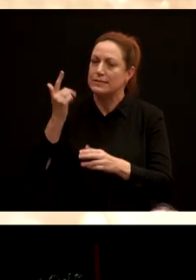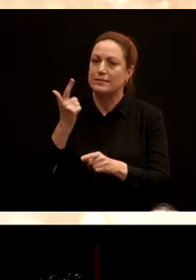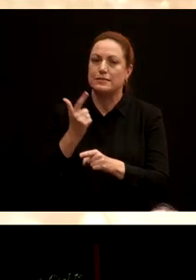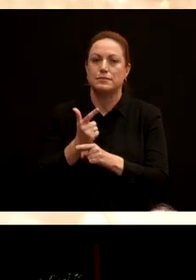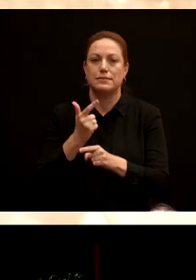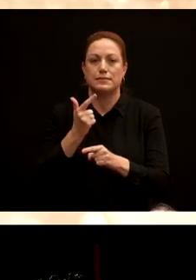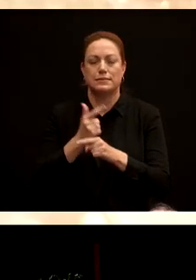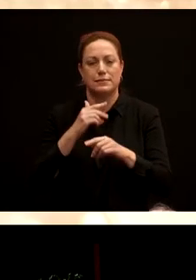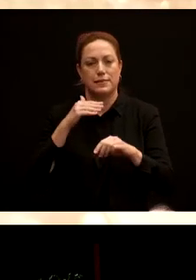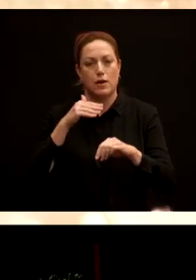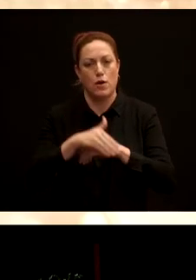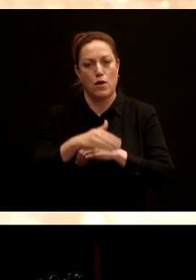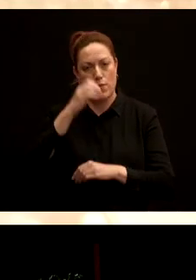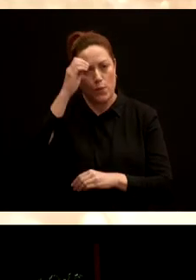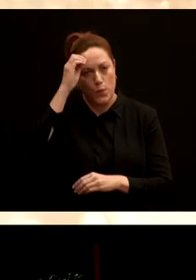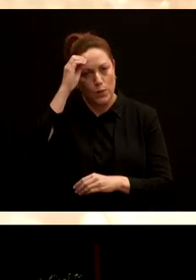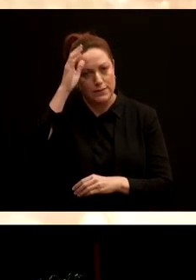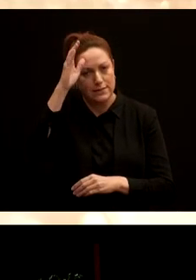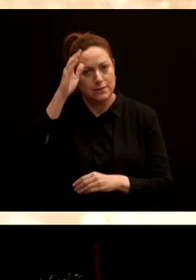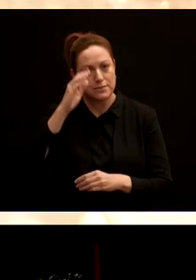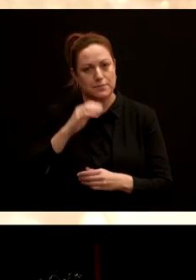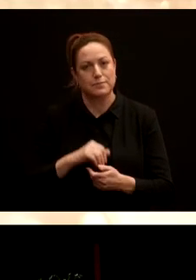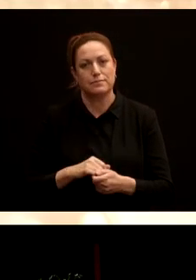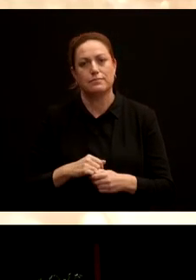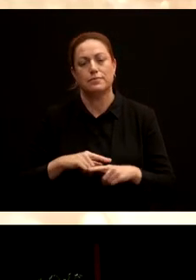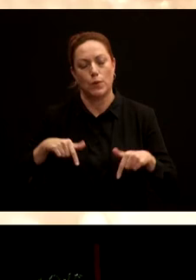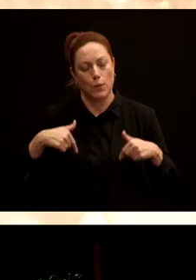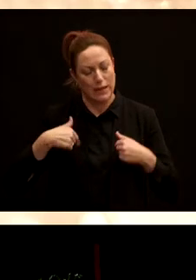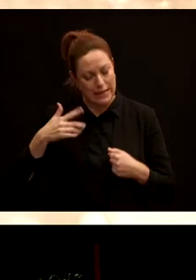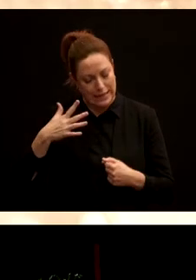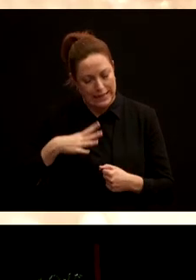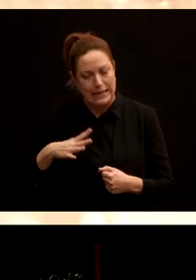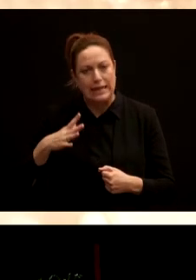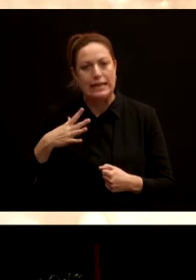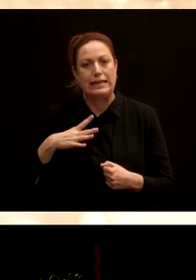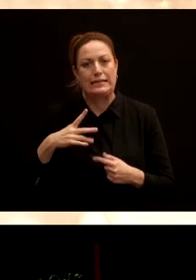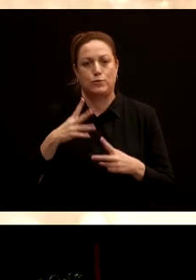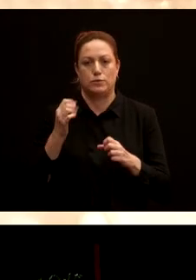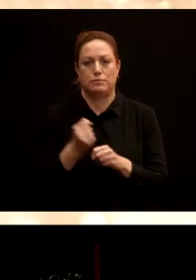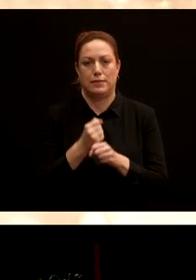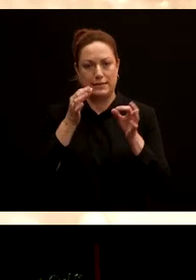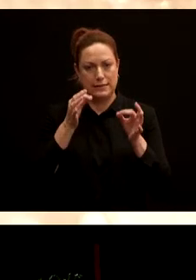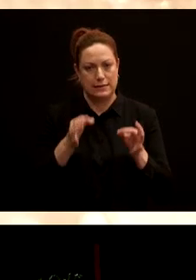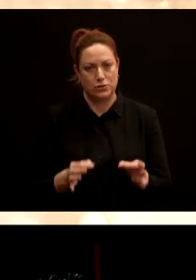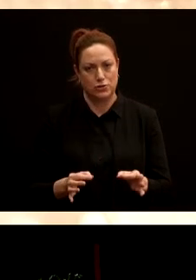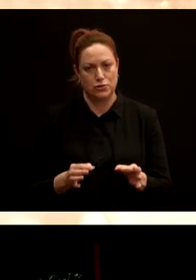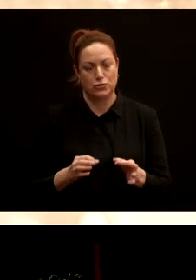of wisdom we need in discerning times.